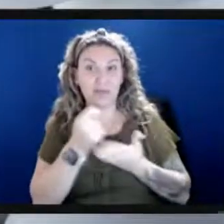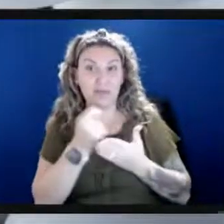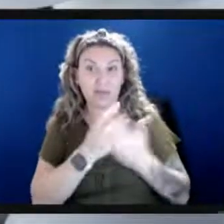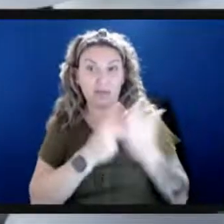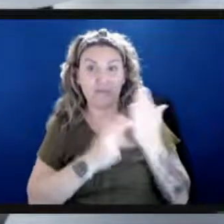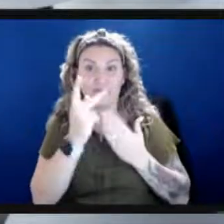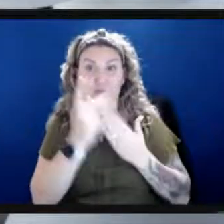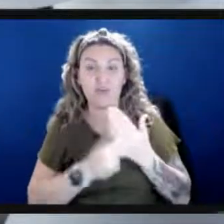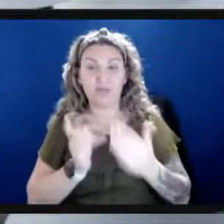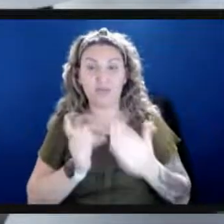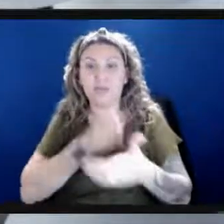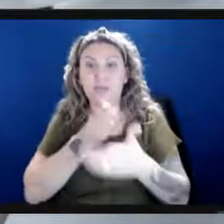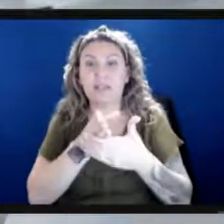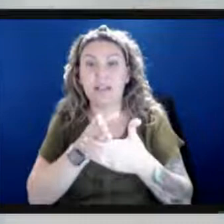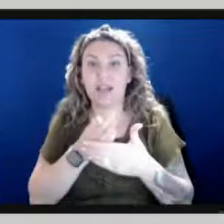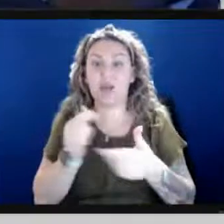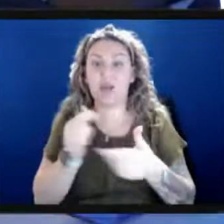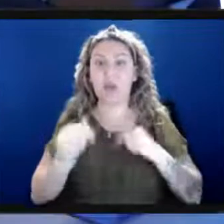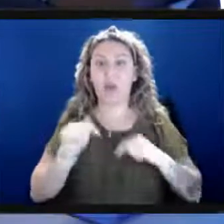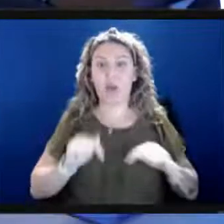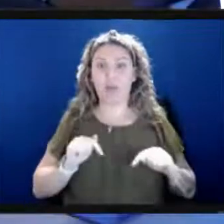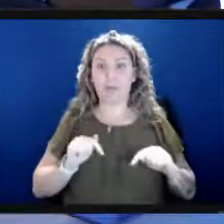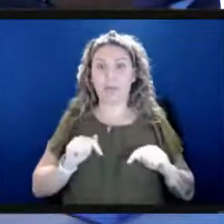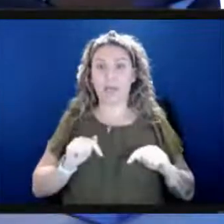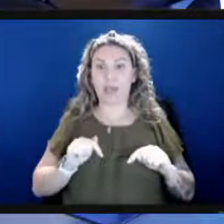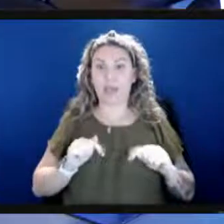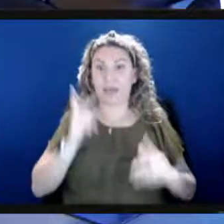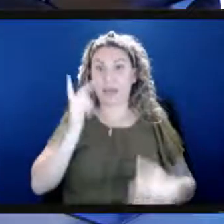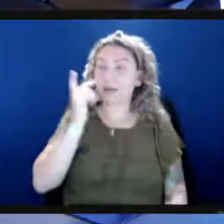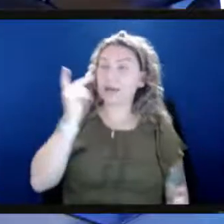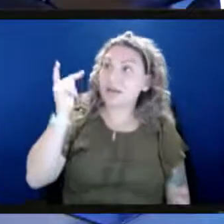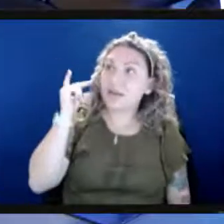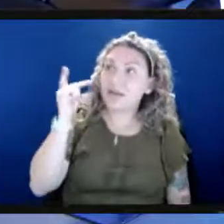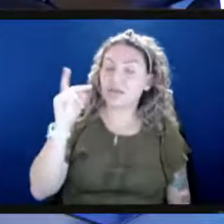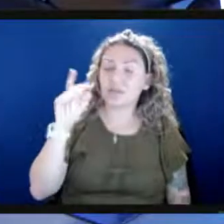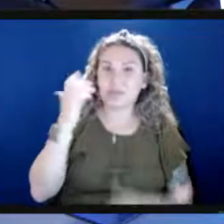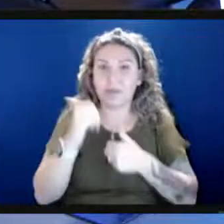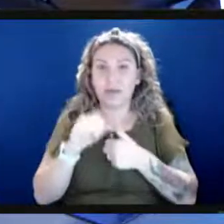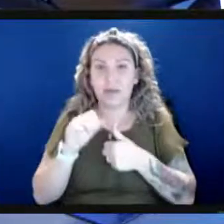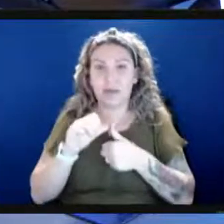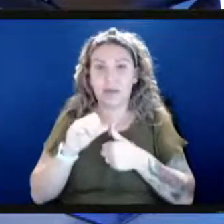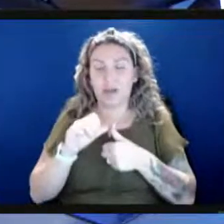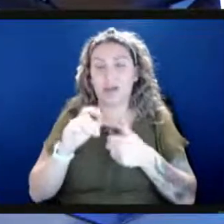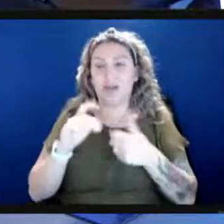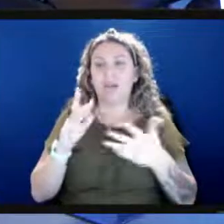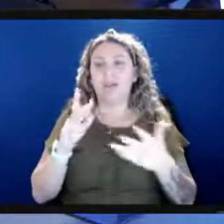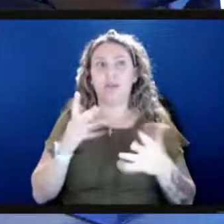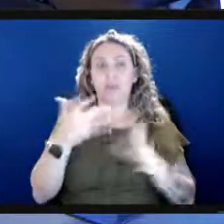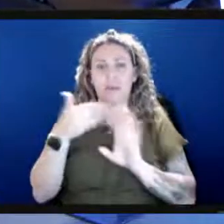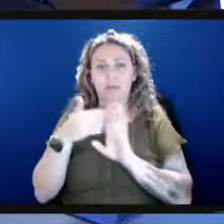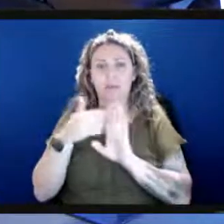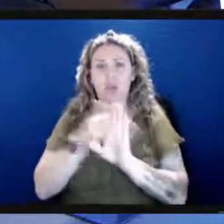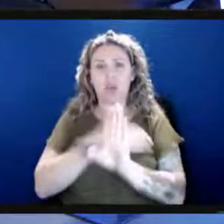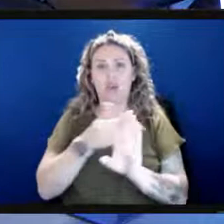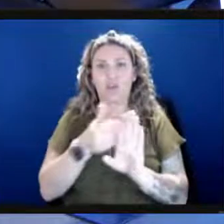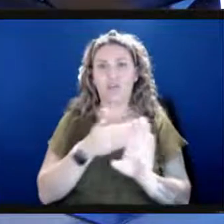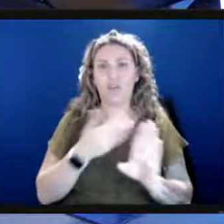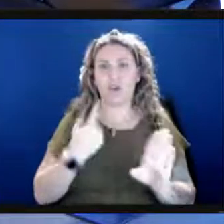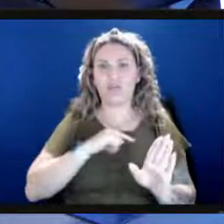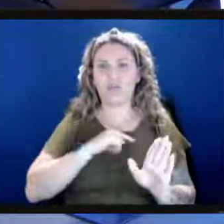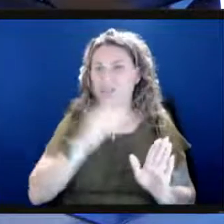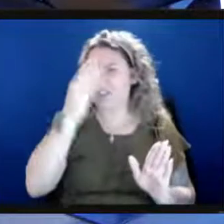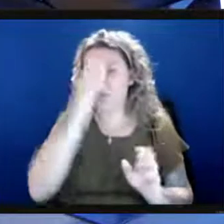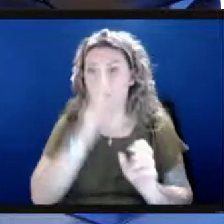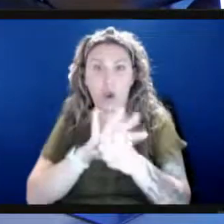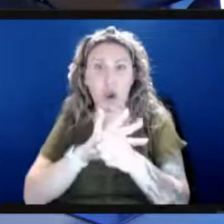interrupted. And I just want to go back to memory lane and try to think back. I remember before we even knew what COVID